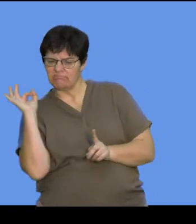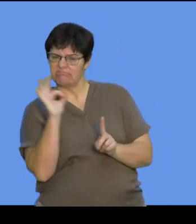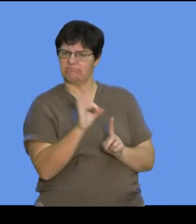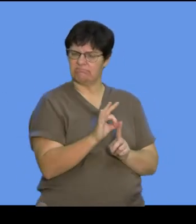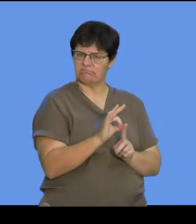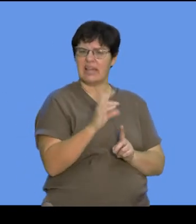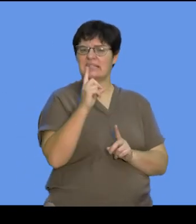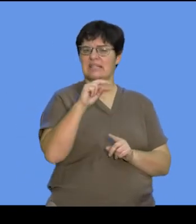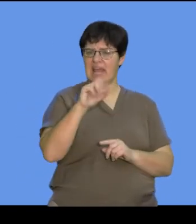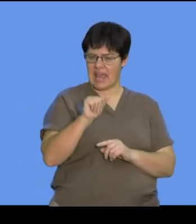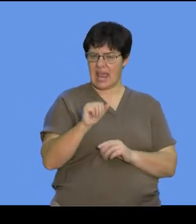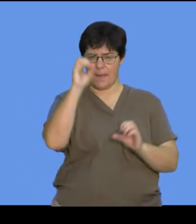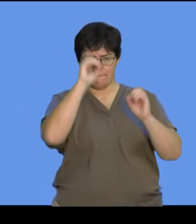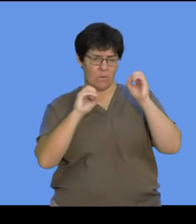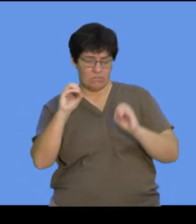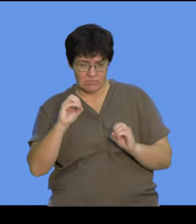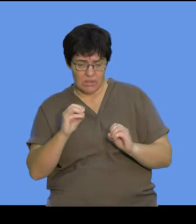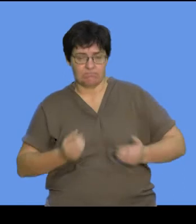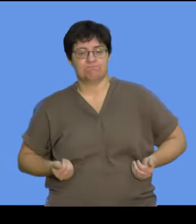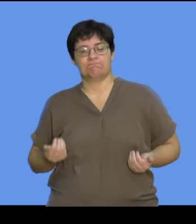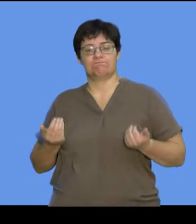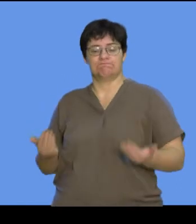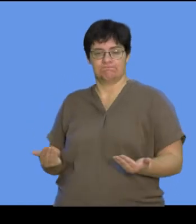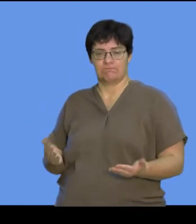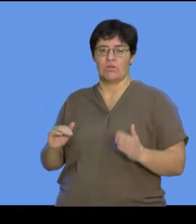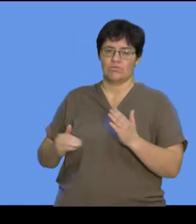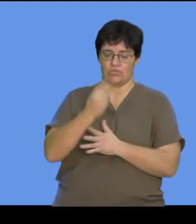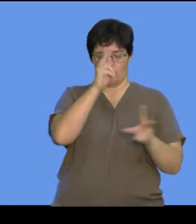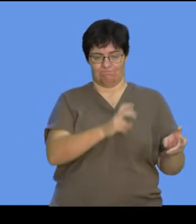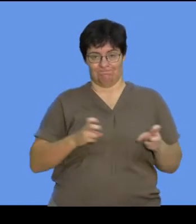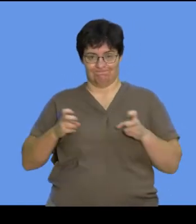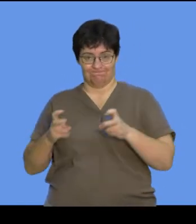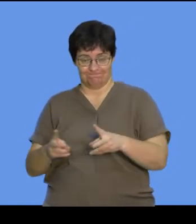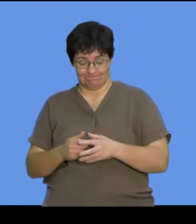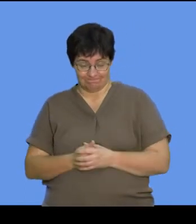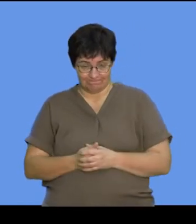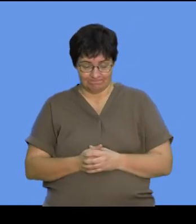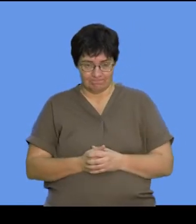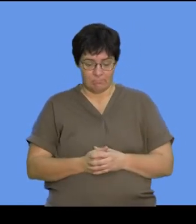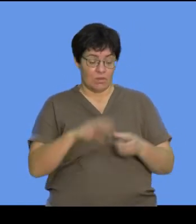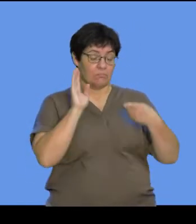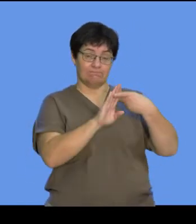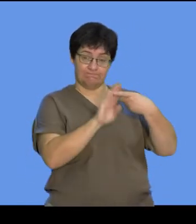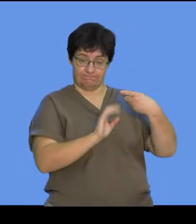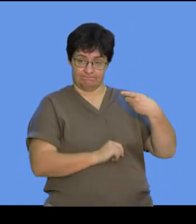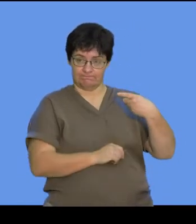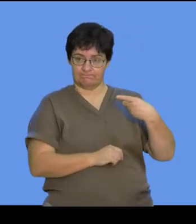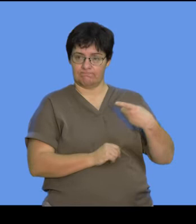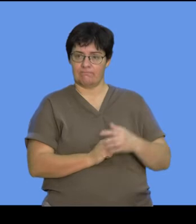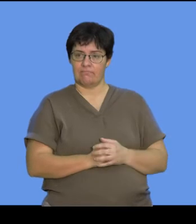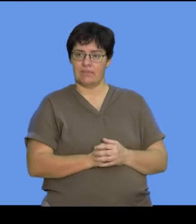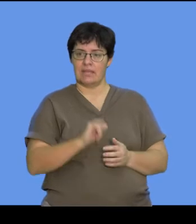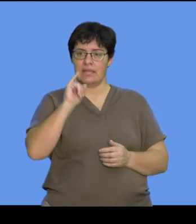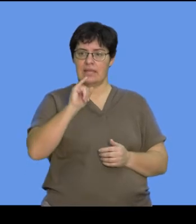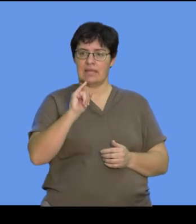understand exactly how the DNA molecule is able to produce a new copy. So the first process in